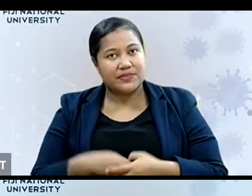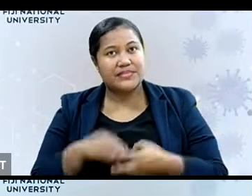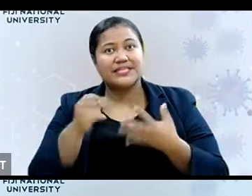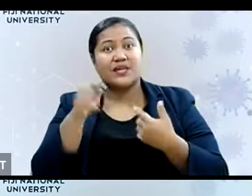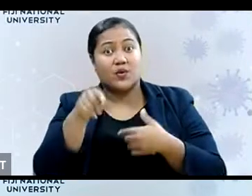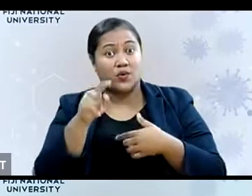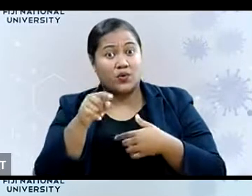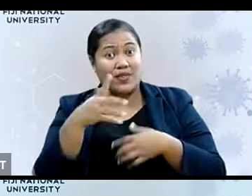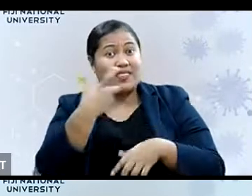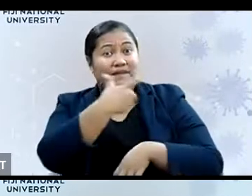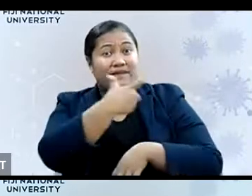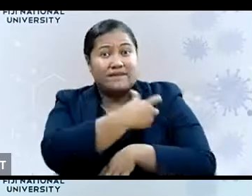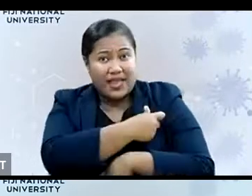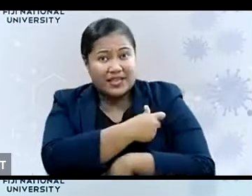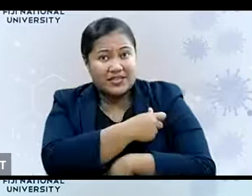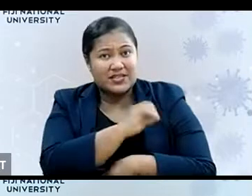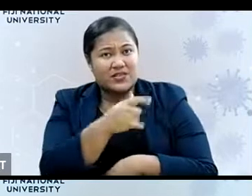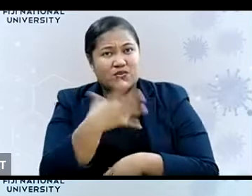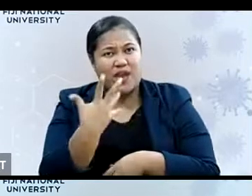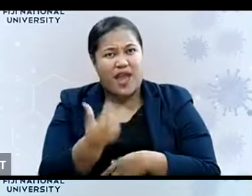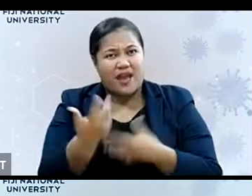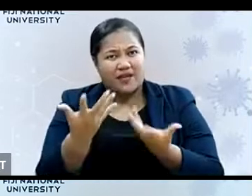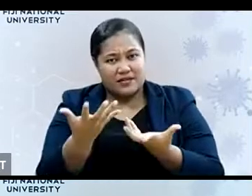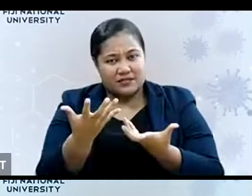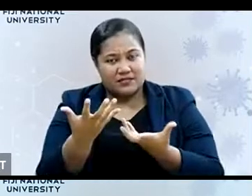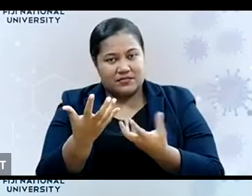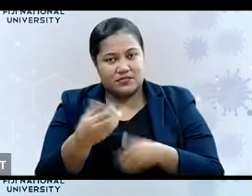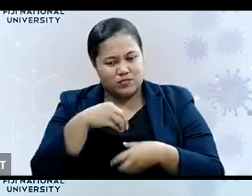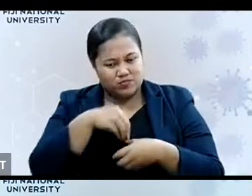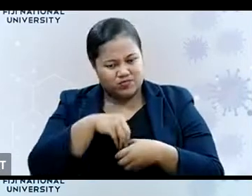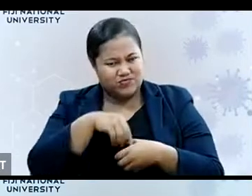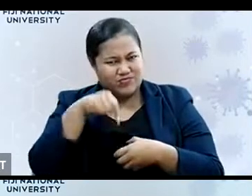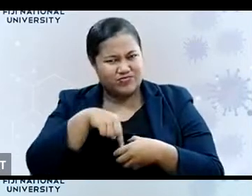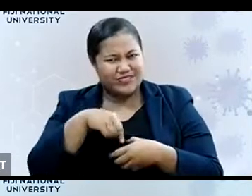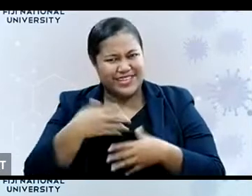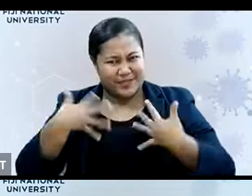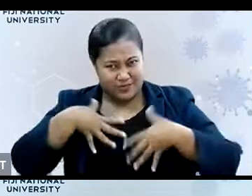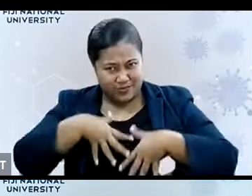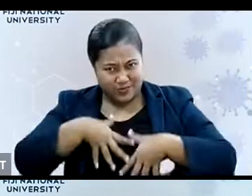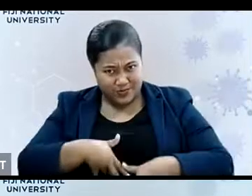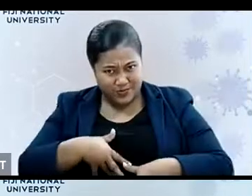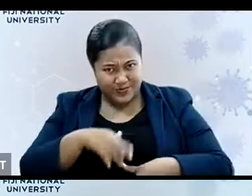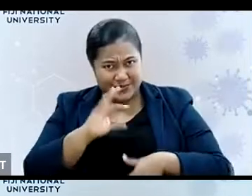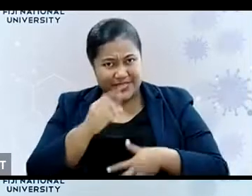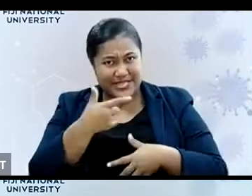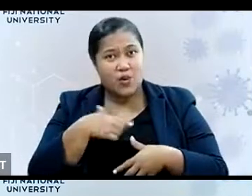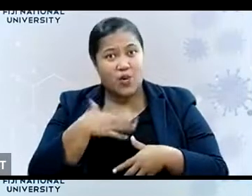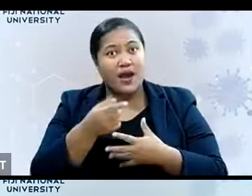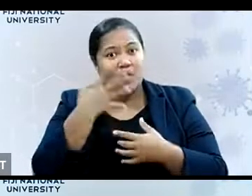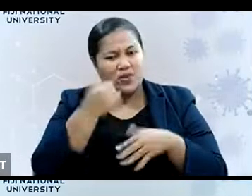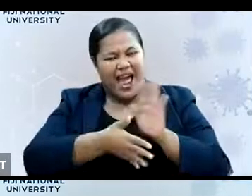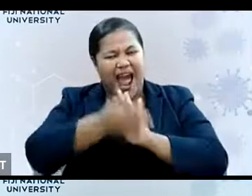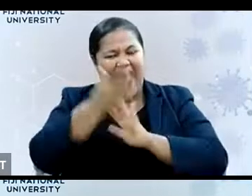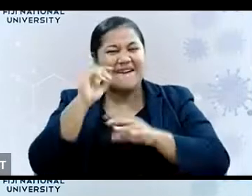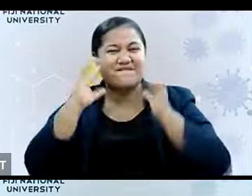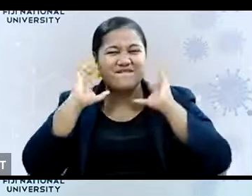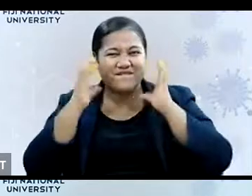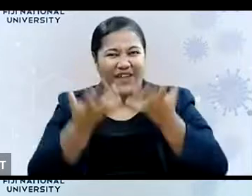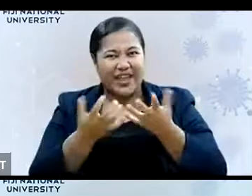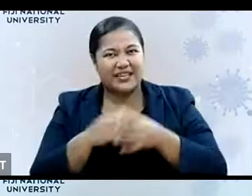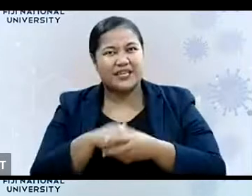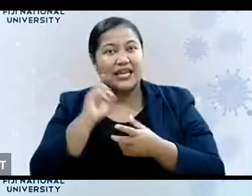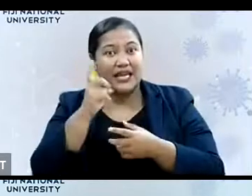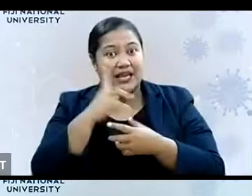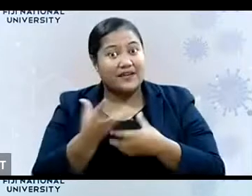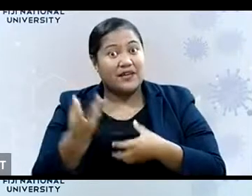delivered by having it coated in a particle with a high fat content, which means that once it's injected,